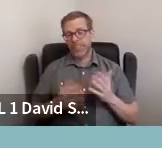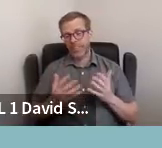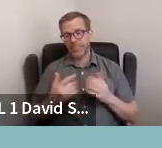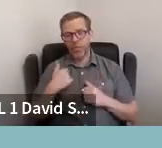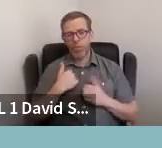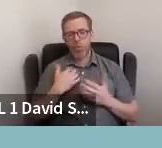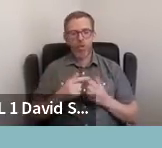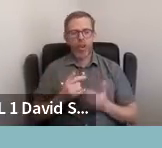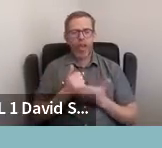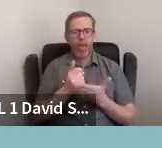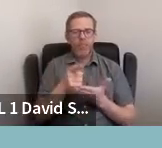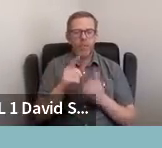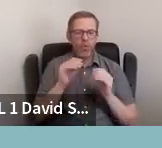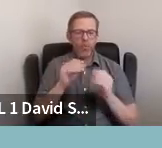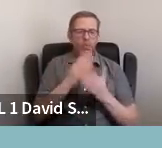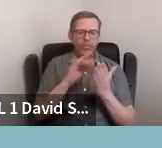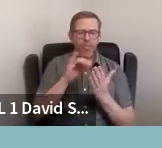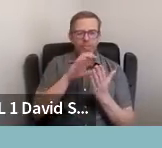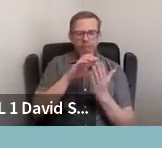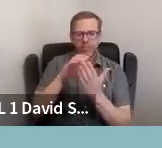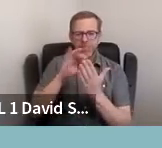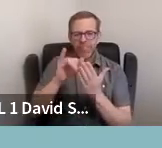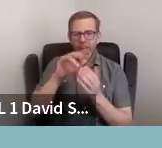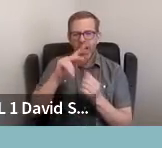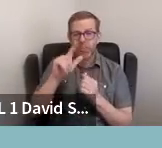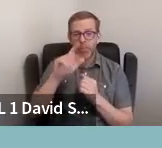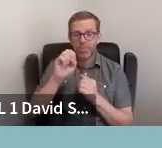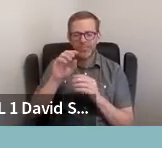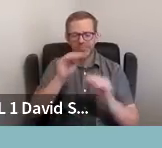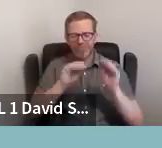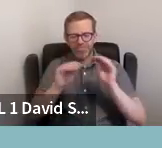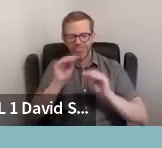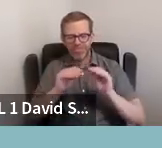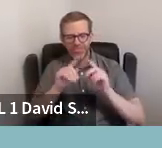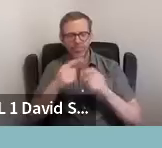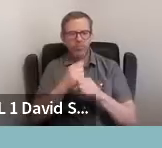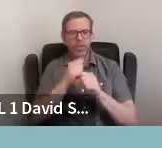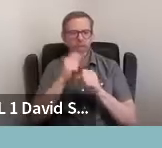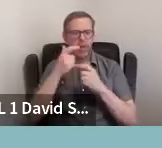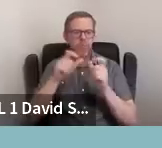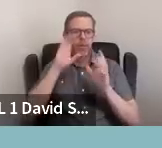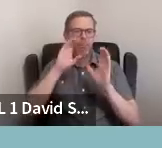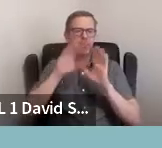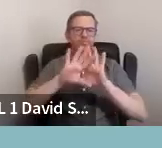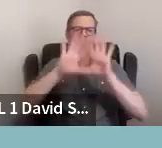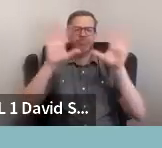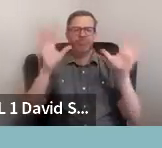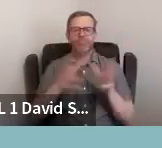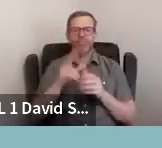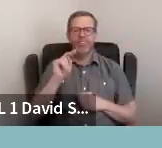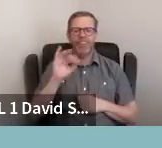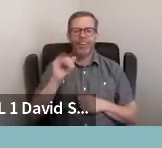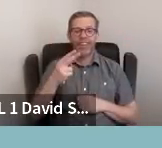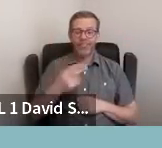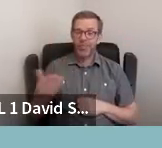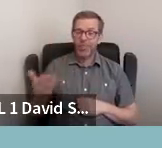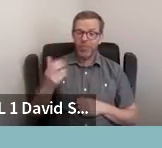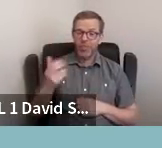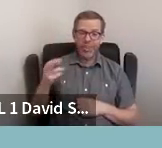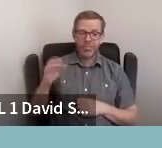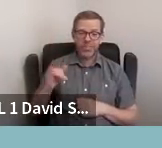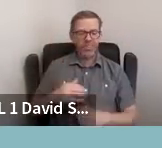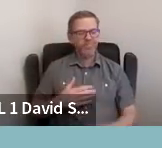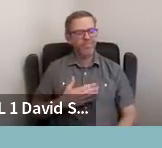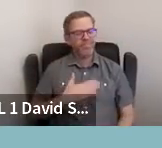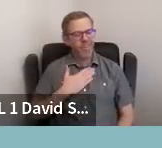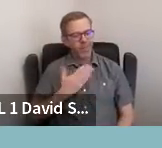help you put some of the pieces of the puzzle together to create the big picture of NIH. So welcome, Sherry. Happy to be here.